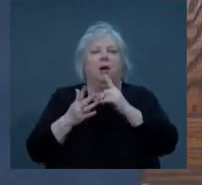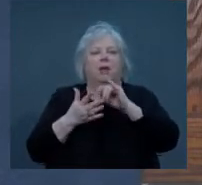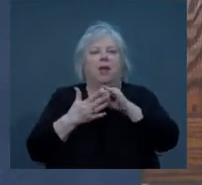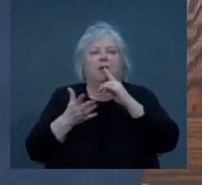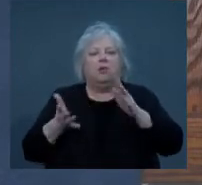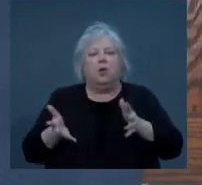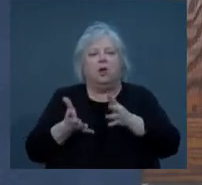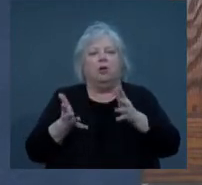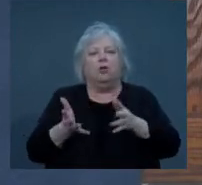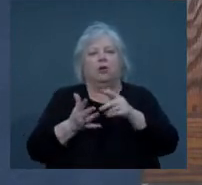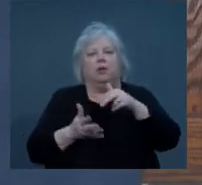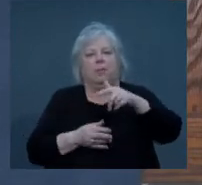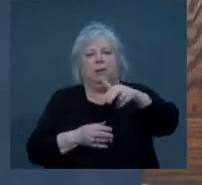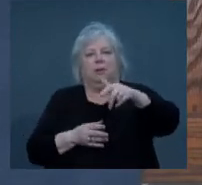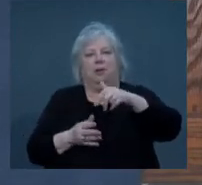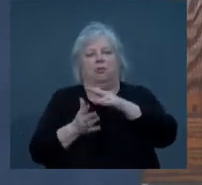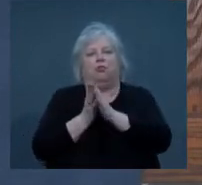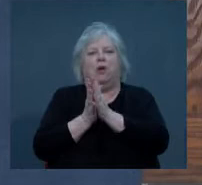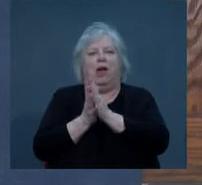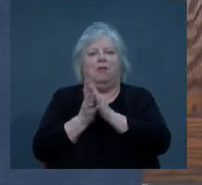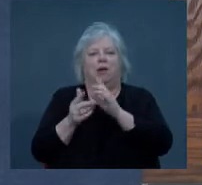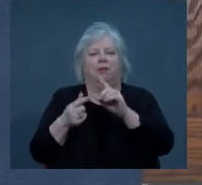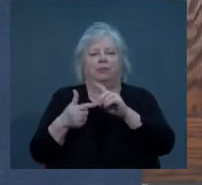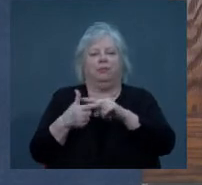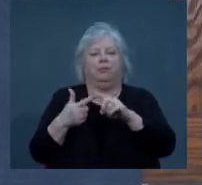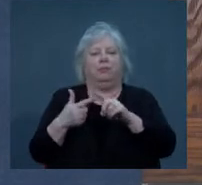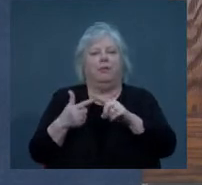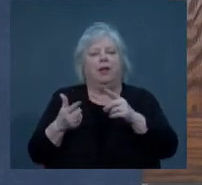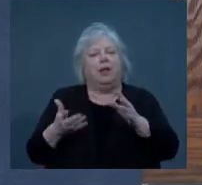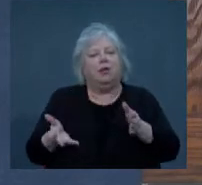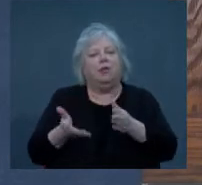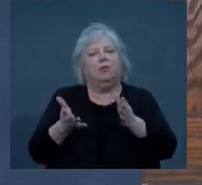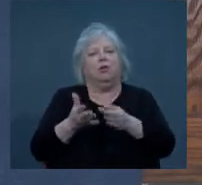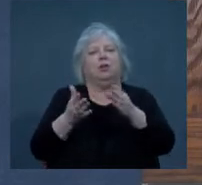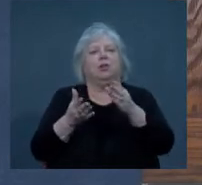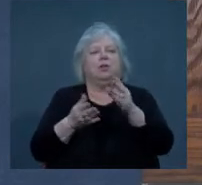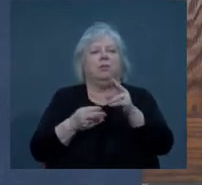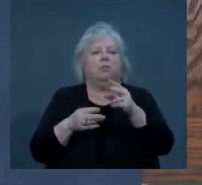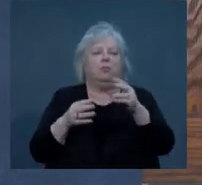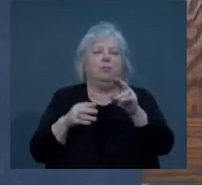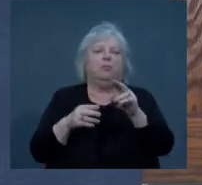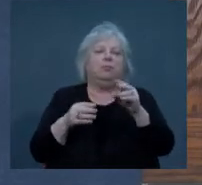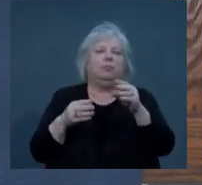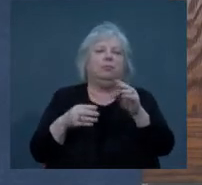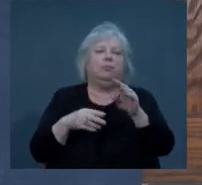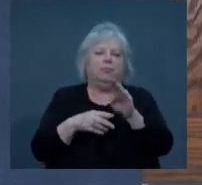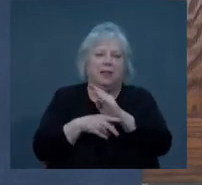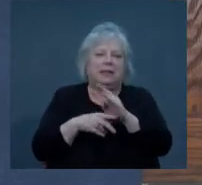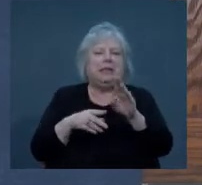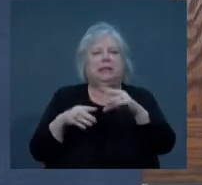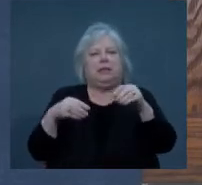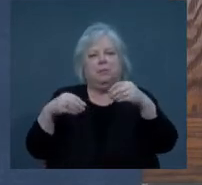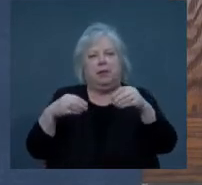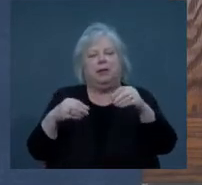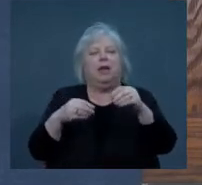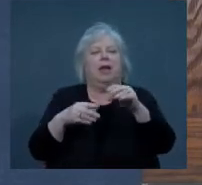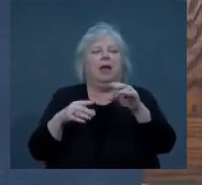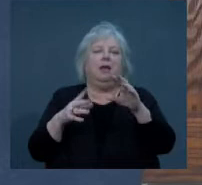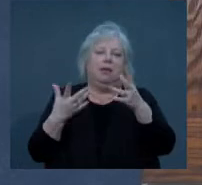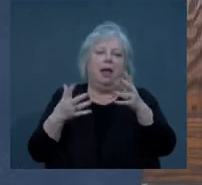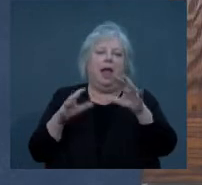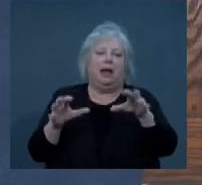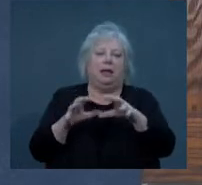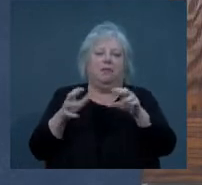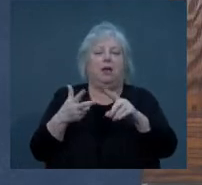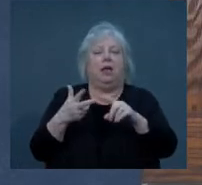encourage retail business activity, and provide an livable urban environment.